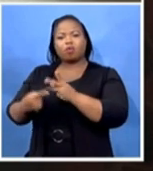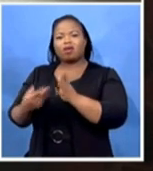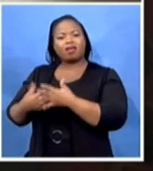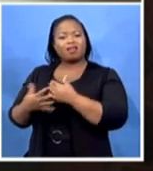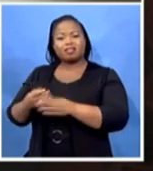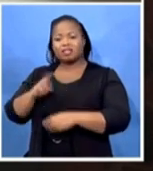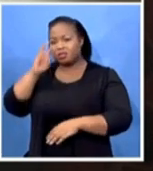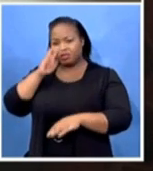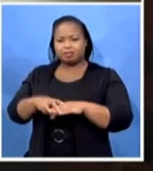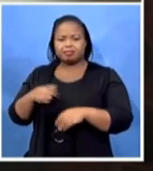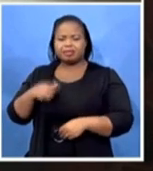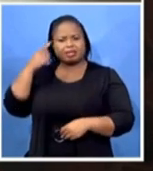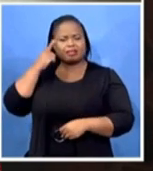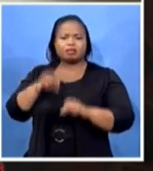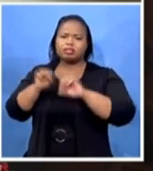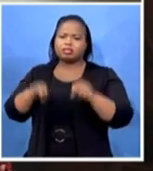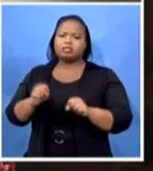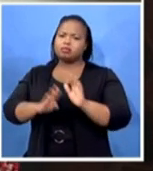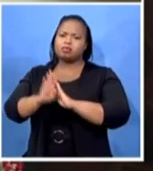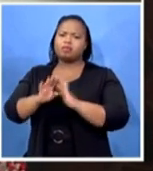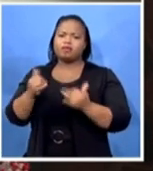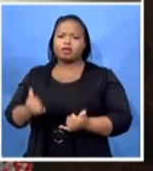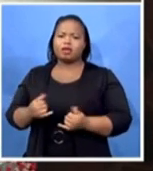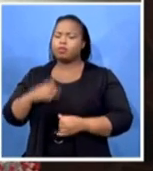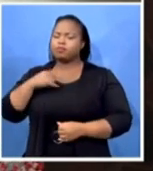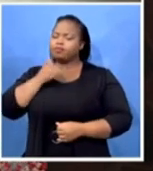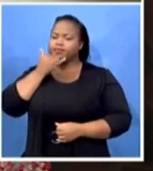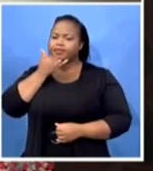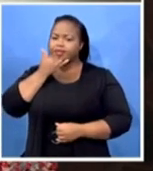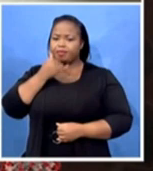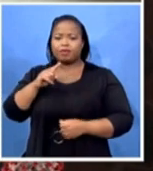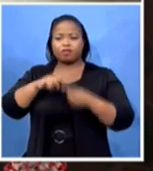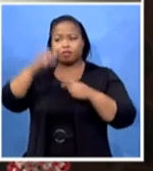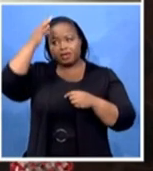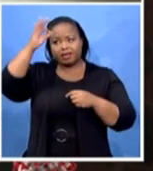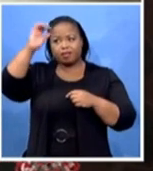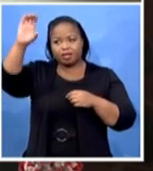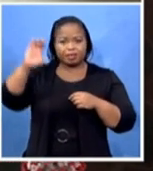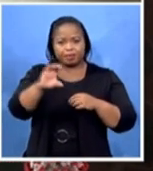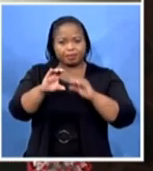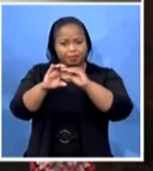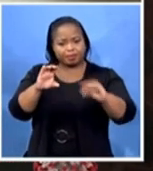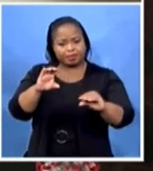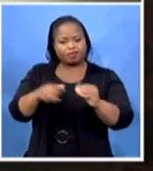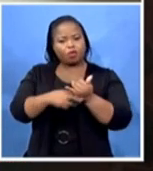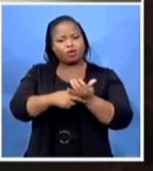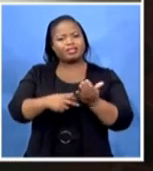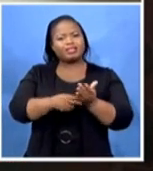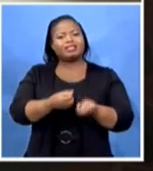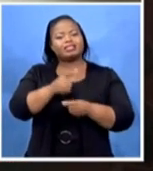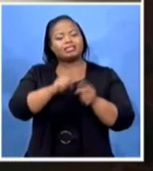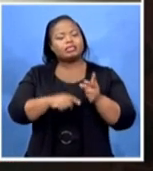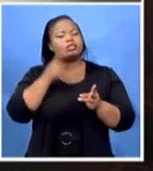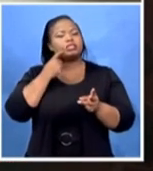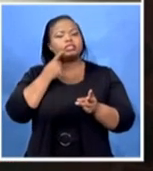lot. We are quite happy. We don't say there's still a room for government to improve the